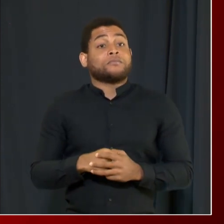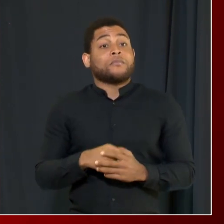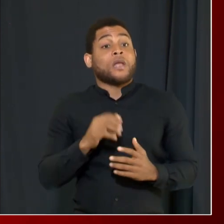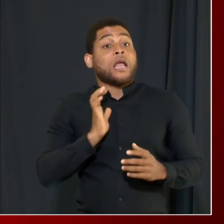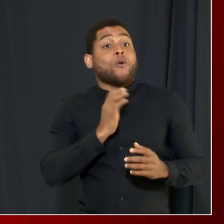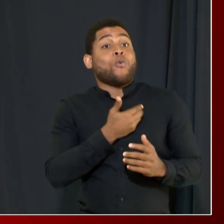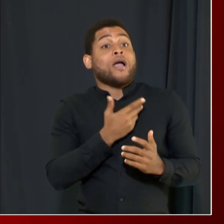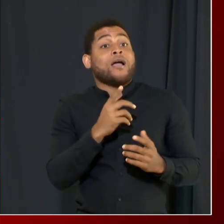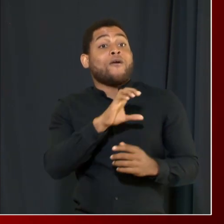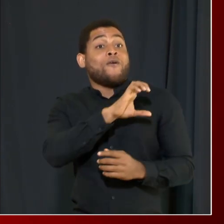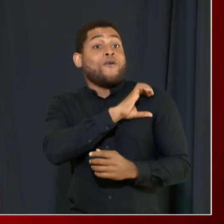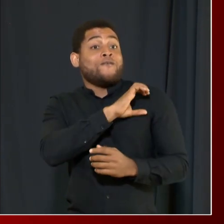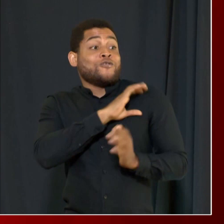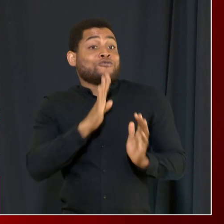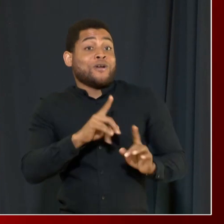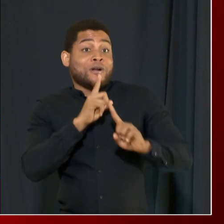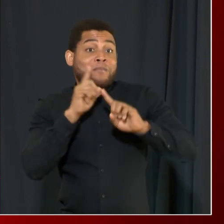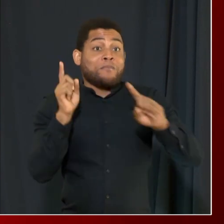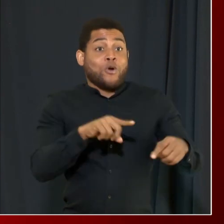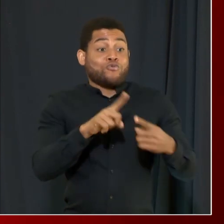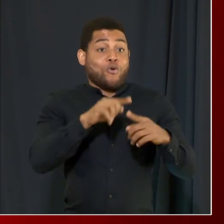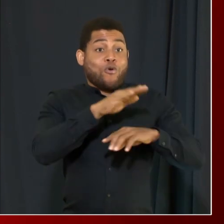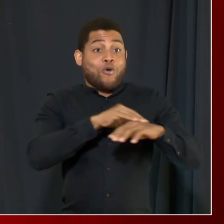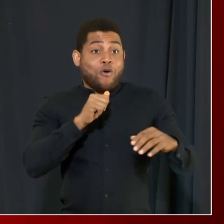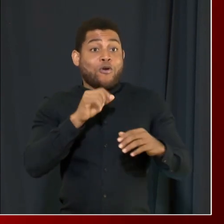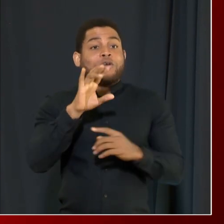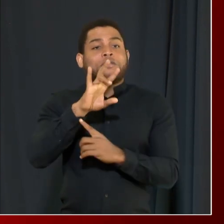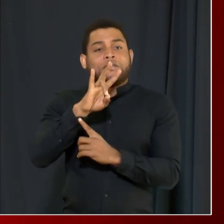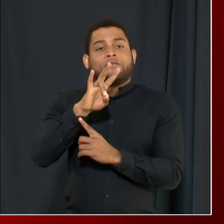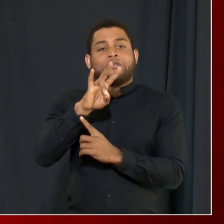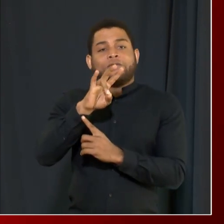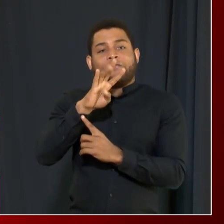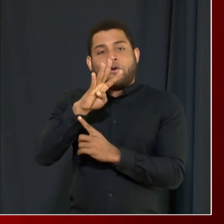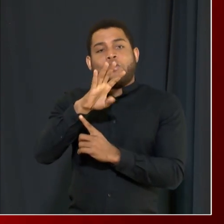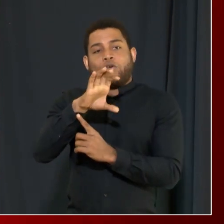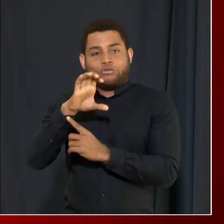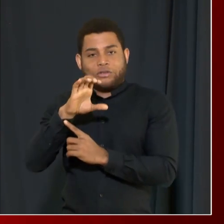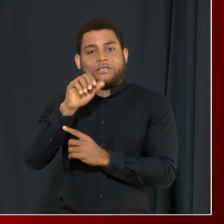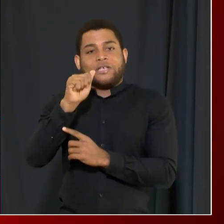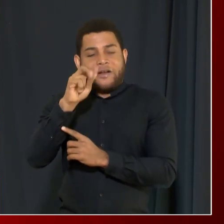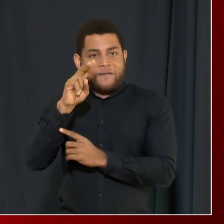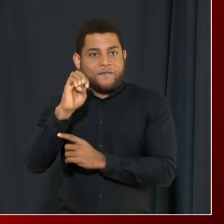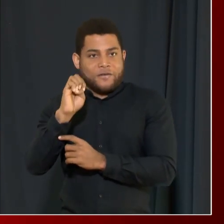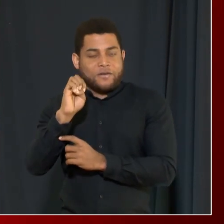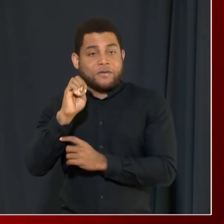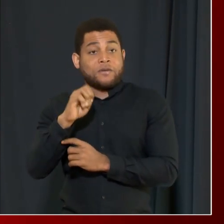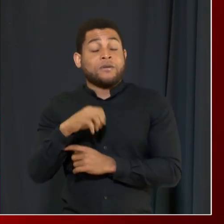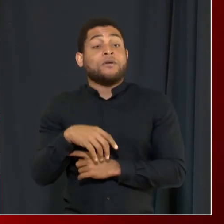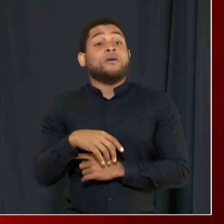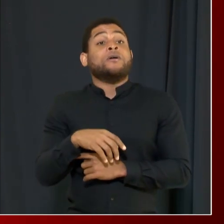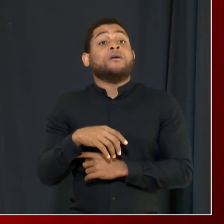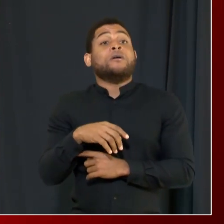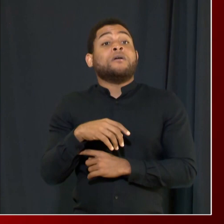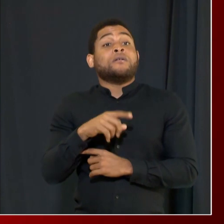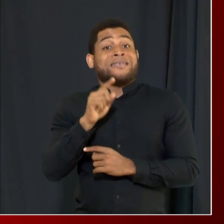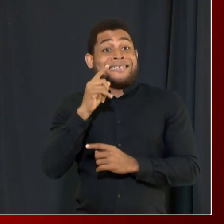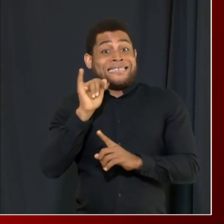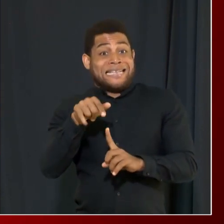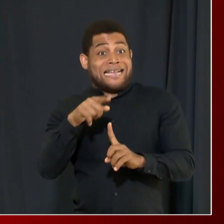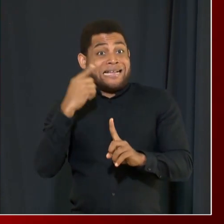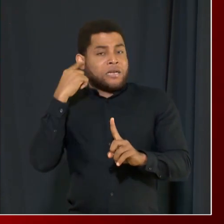to calls at the 7400 block of Georgia Avenue Northwest to sounds of gunshot. Our officers responded